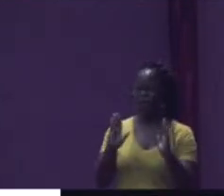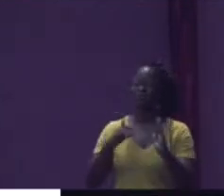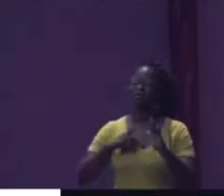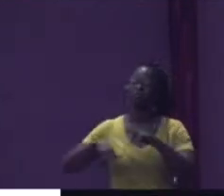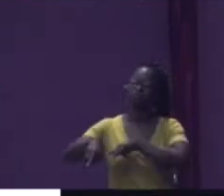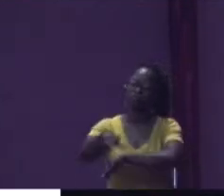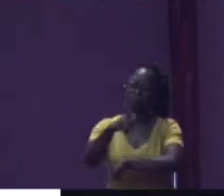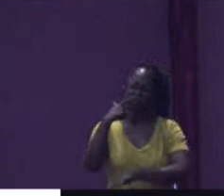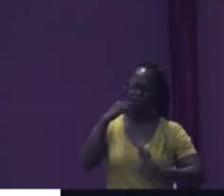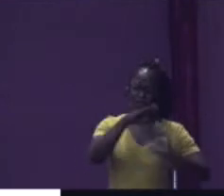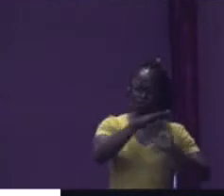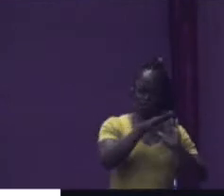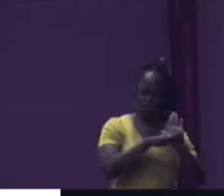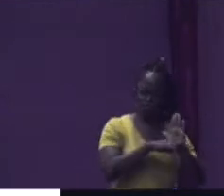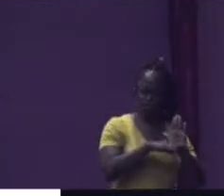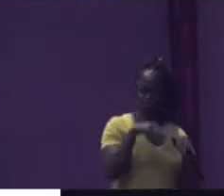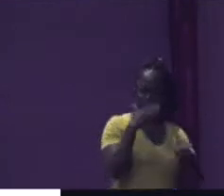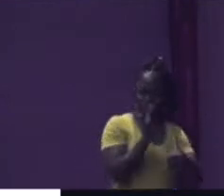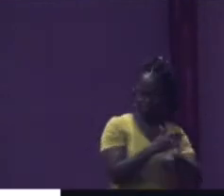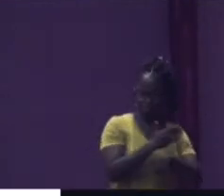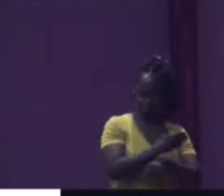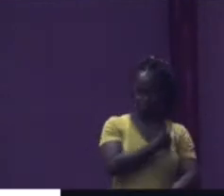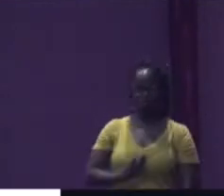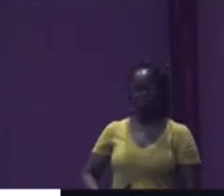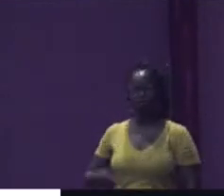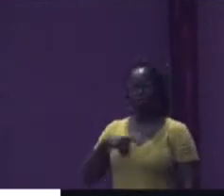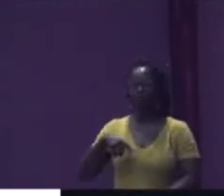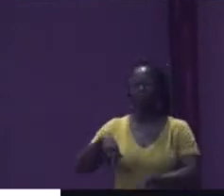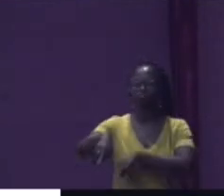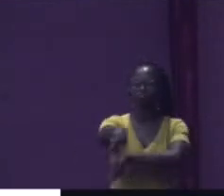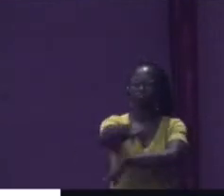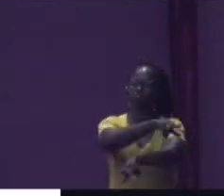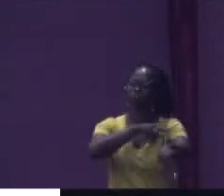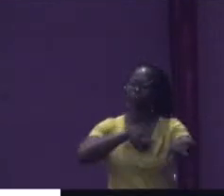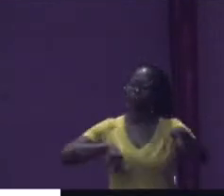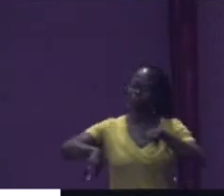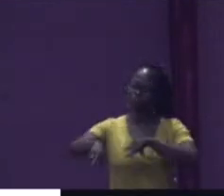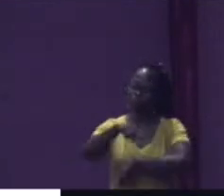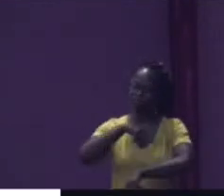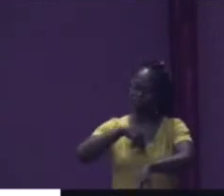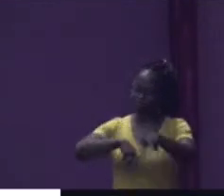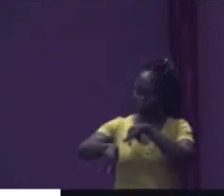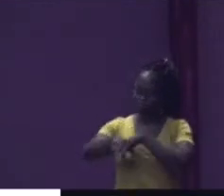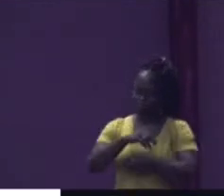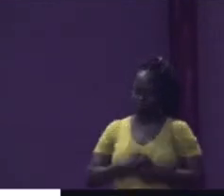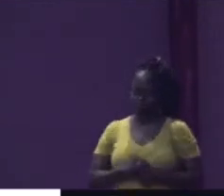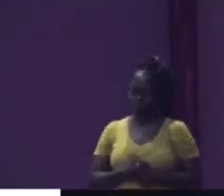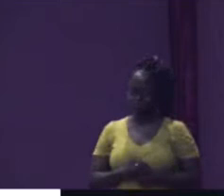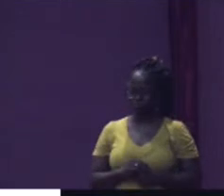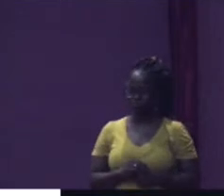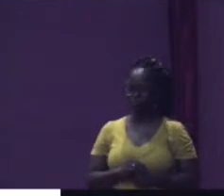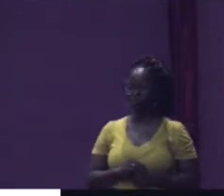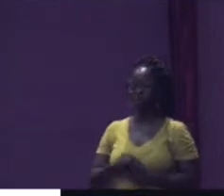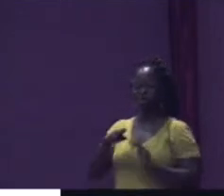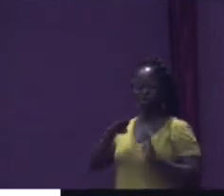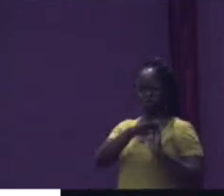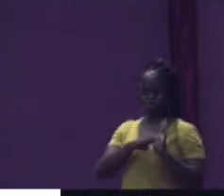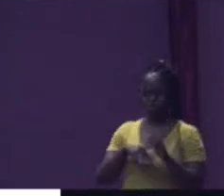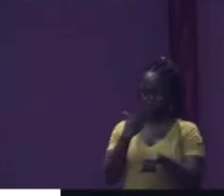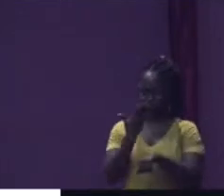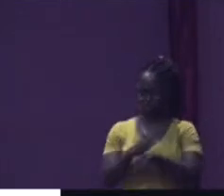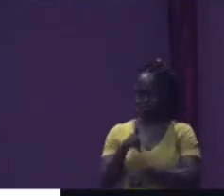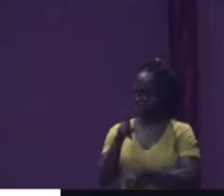government or one of the non-governmental organizations, who are usually more positive in terms of what they